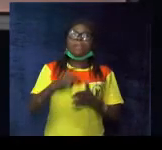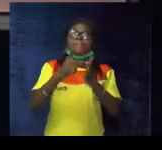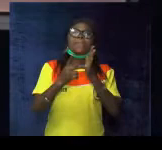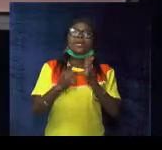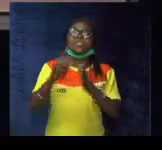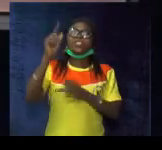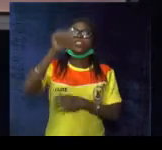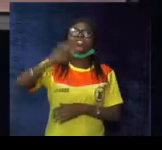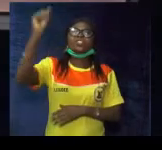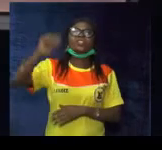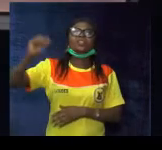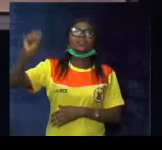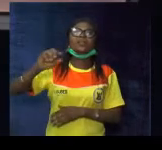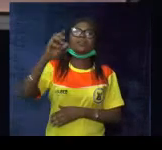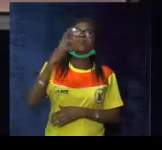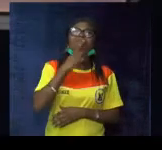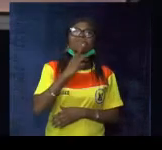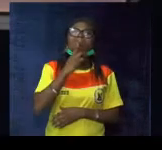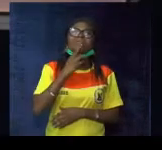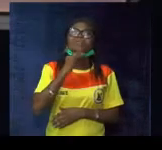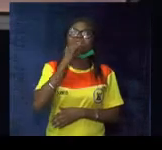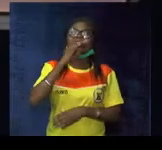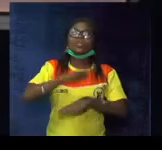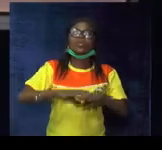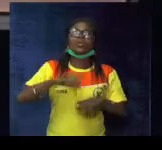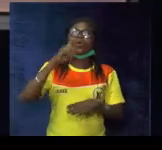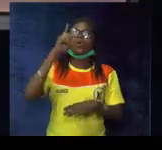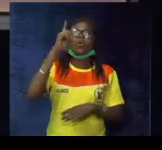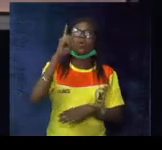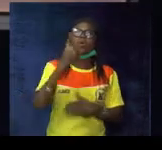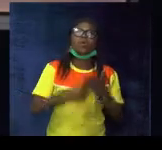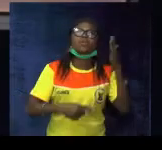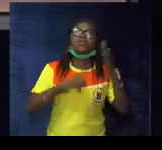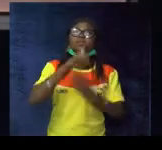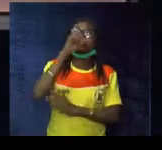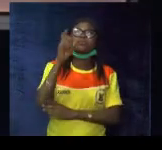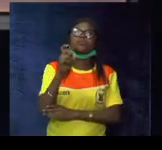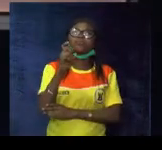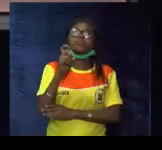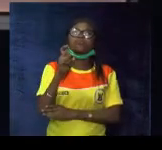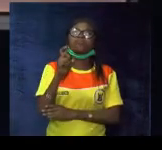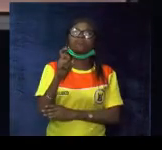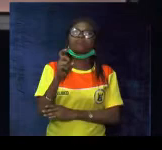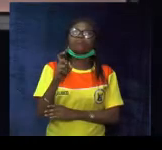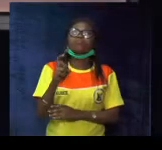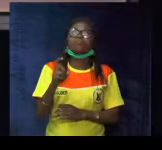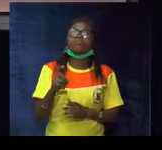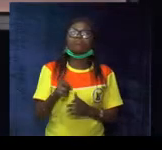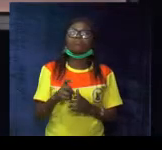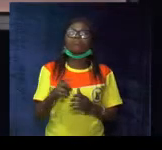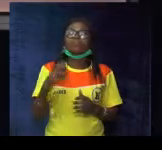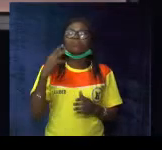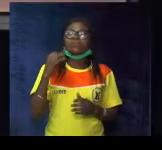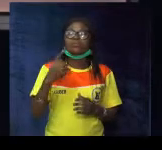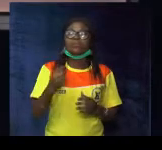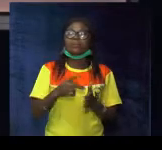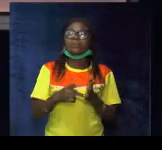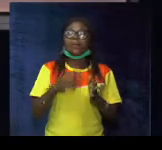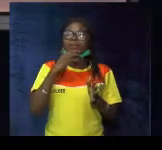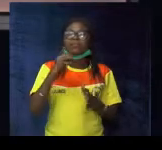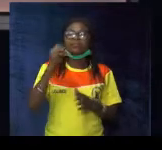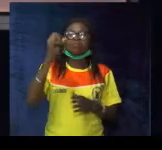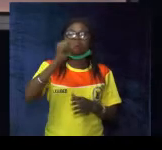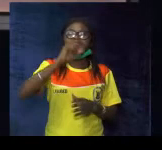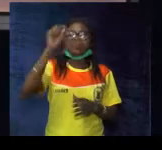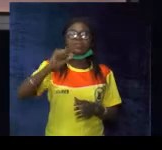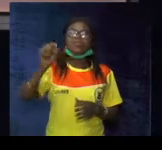The part shaded red is called what? Note the line dividing them and where it is passing. It is passing through the center